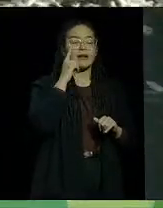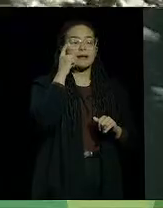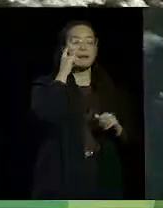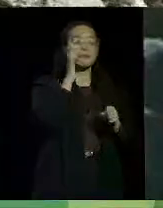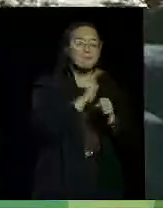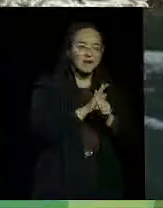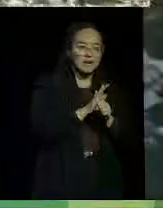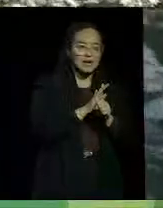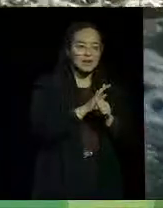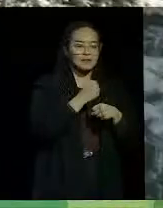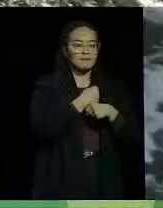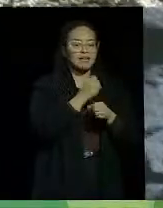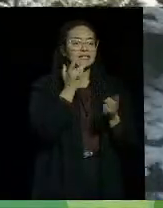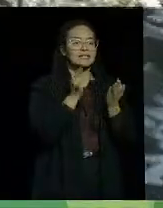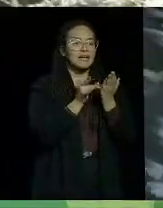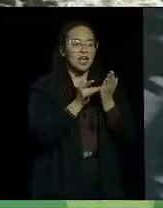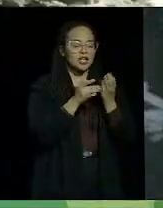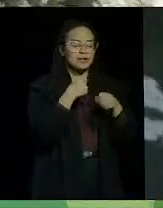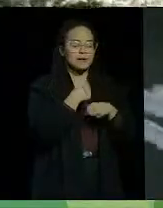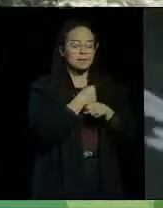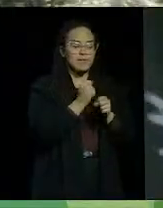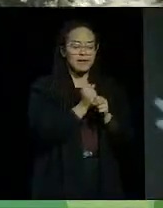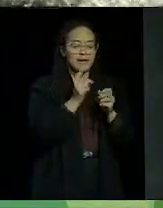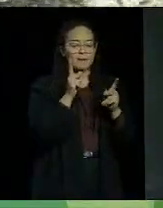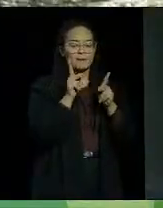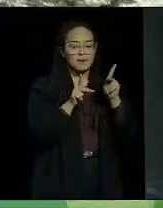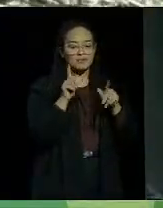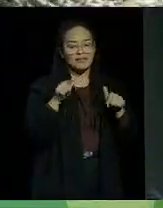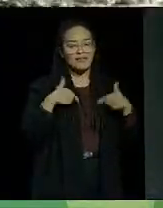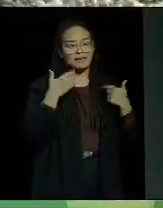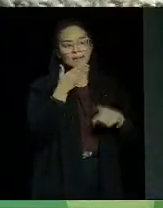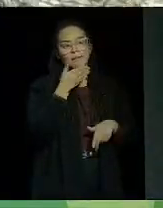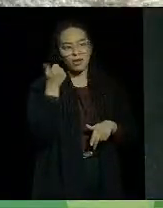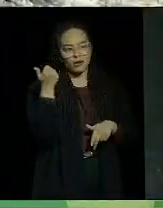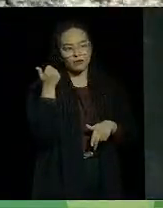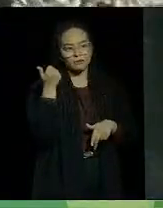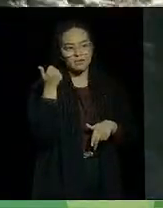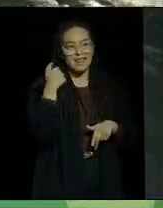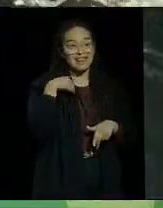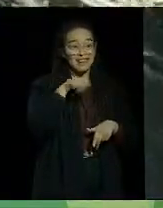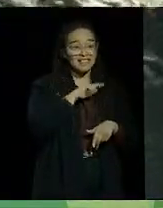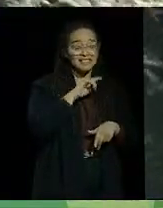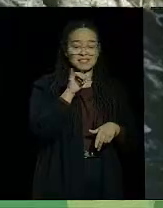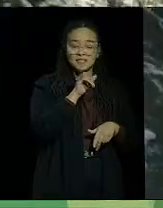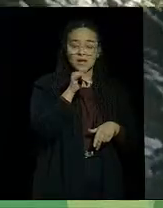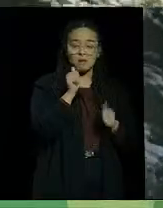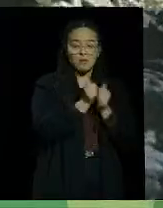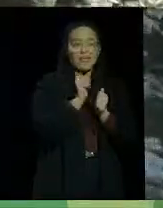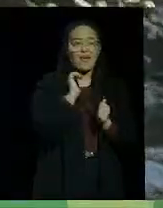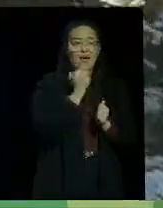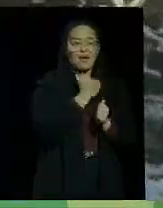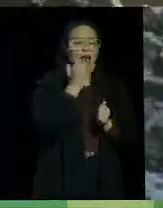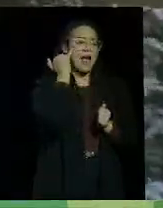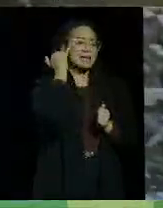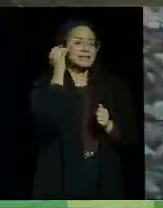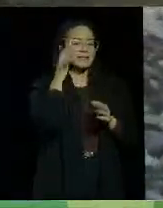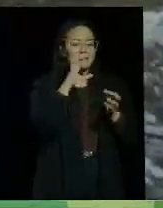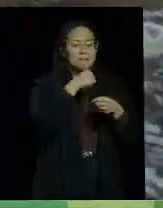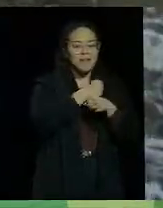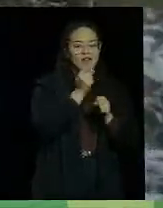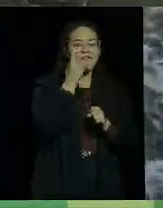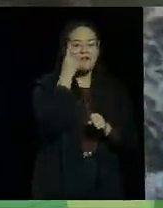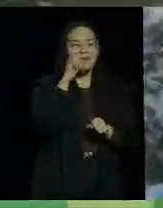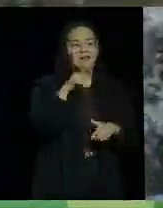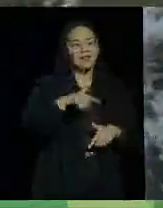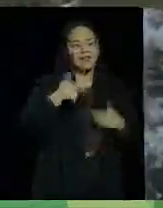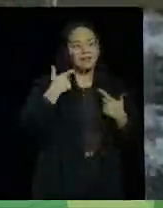technology to make people's lives better. This is in line with our Invented for Life ethos.